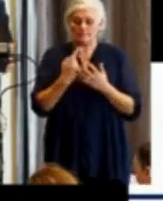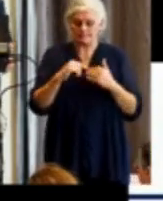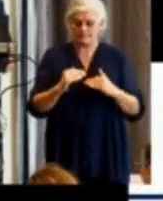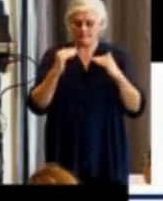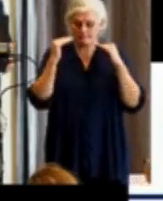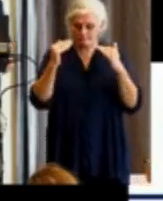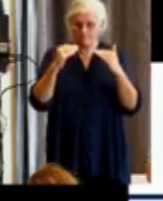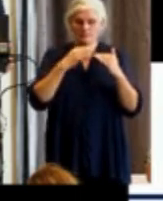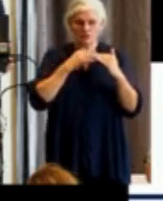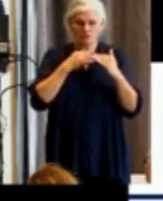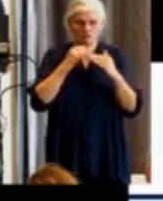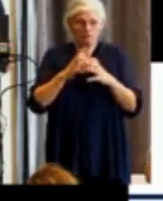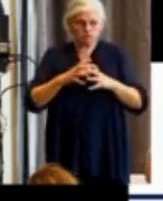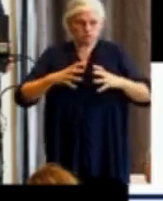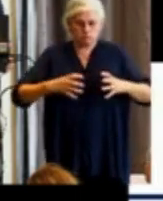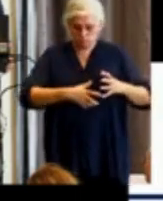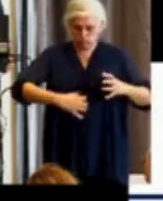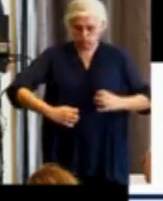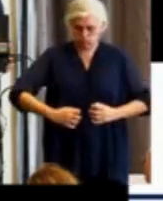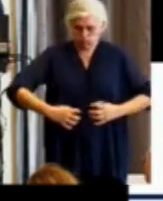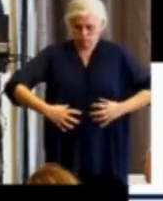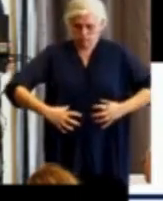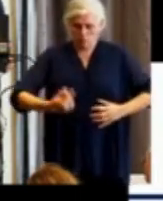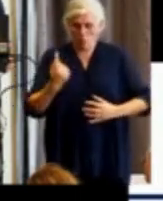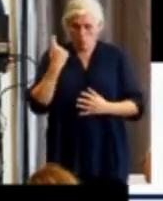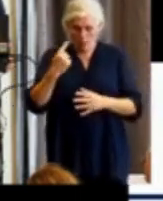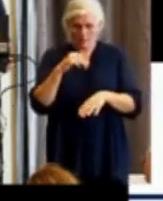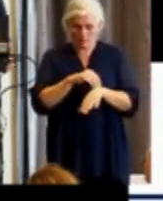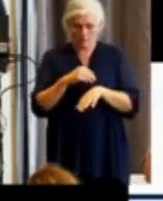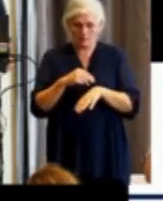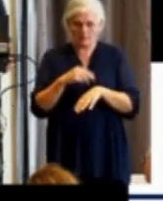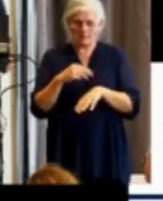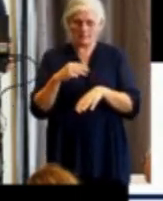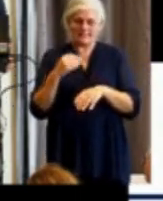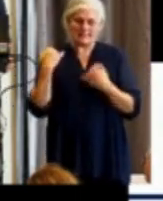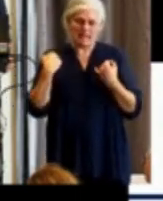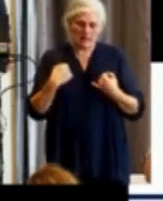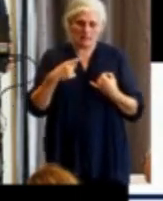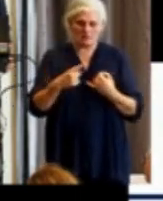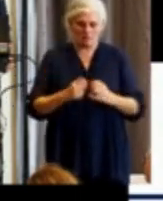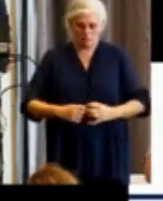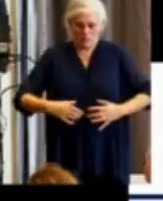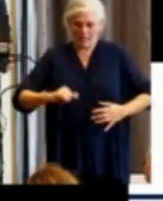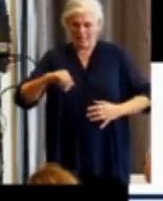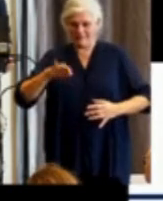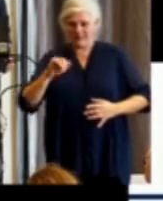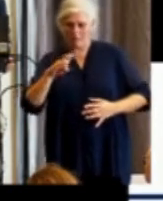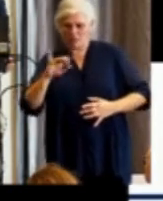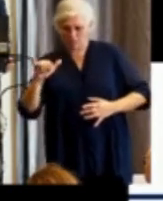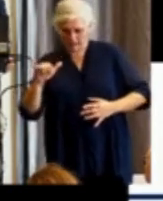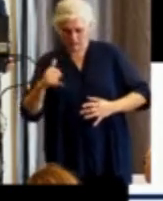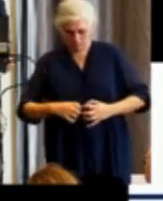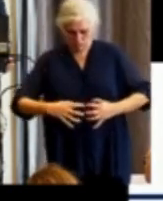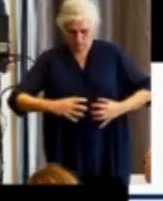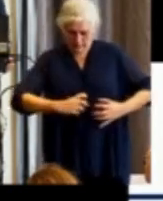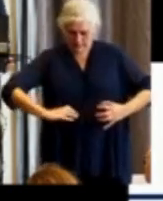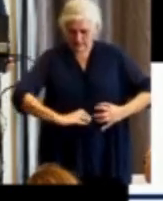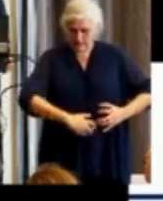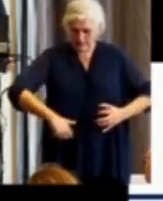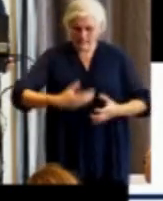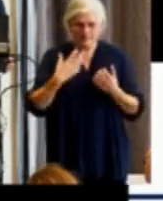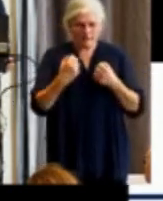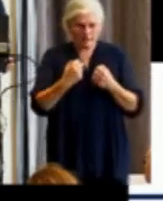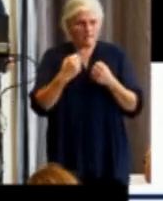the risk of inflammatory bowel disease, for example. This is one of the diseases, one of the inflammatory diseases, rather, that has